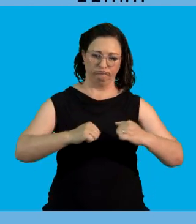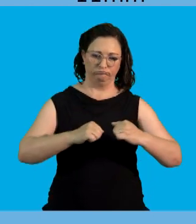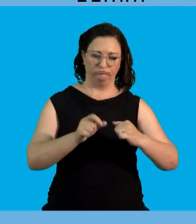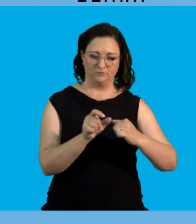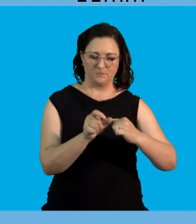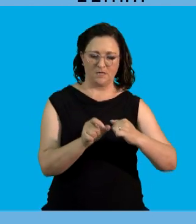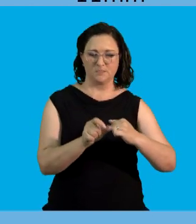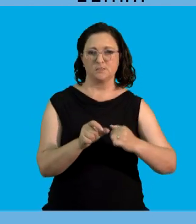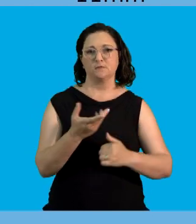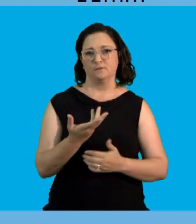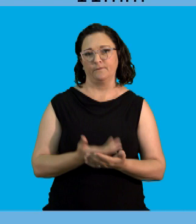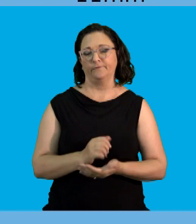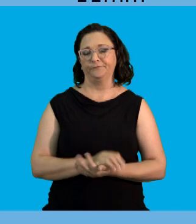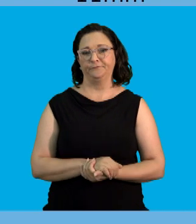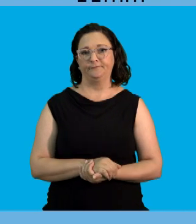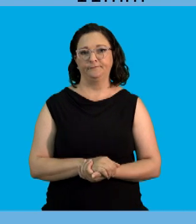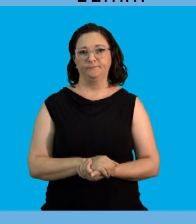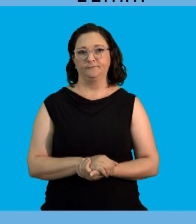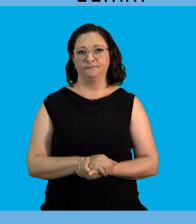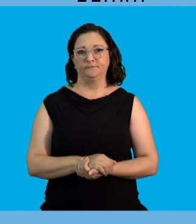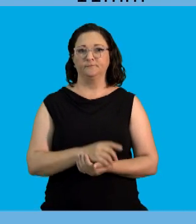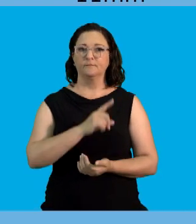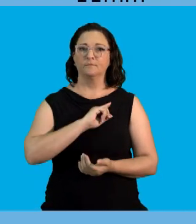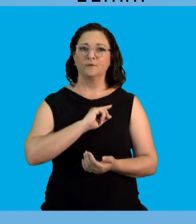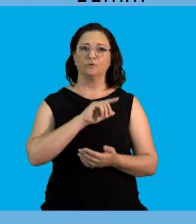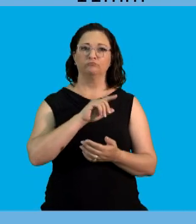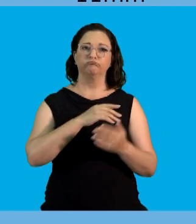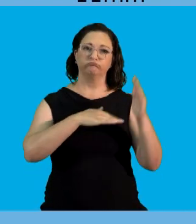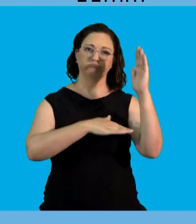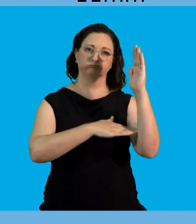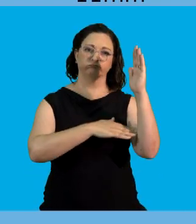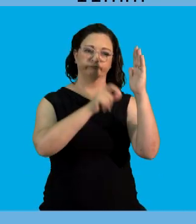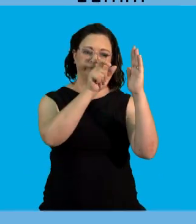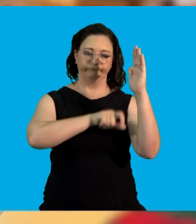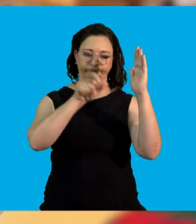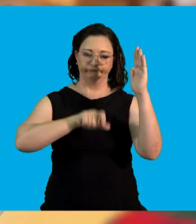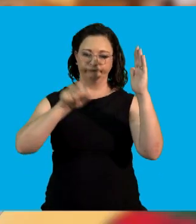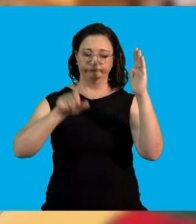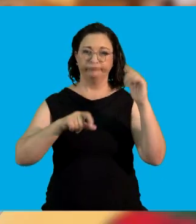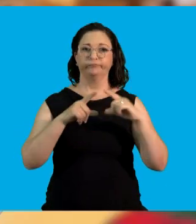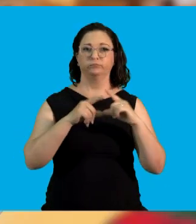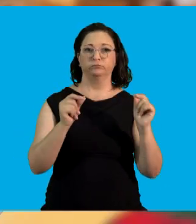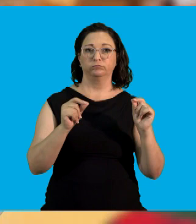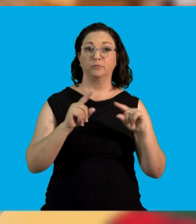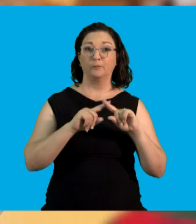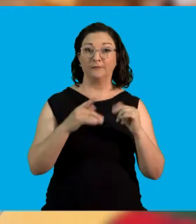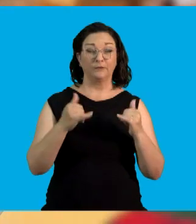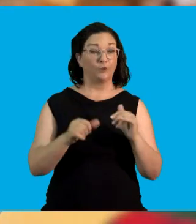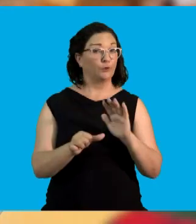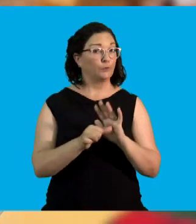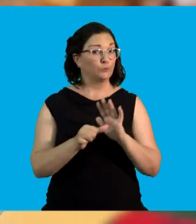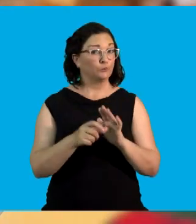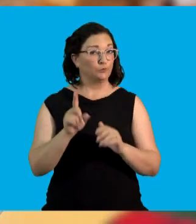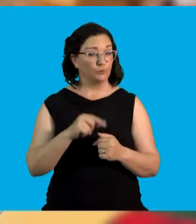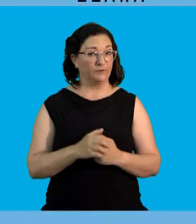of these materials. So this is our complete graph, but then remember that a graph is never complete without the